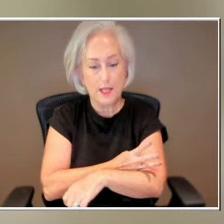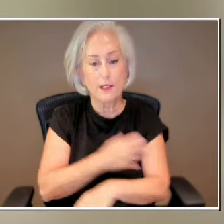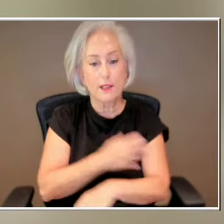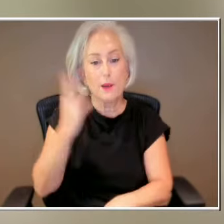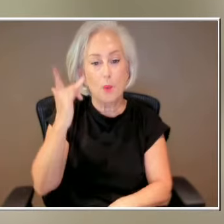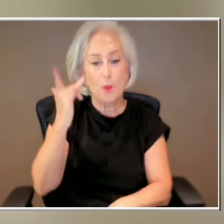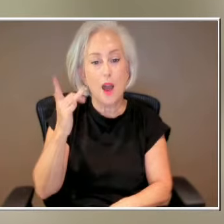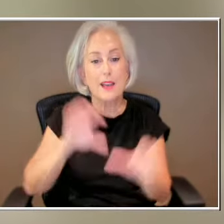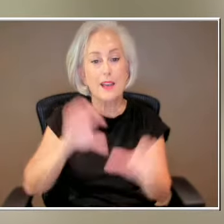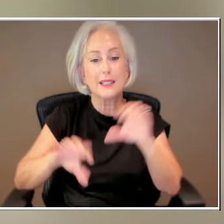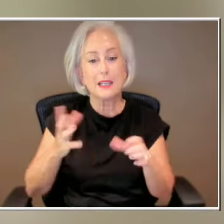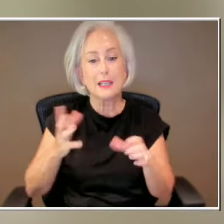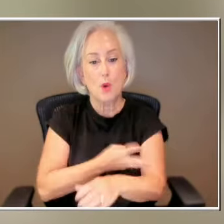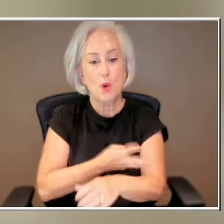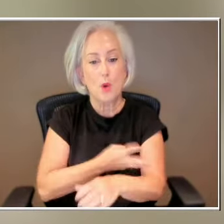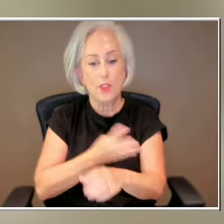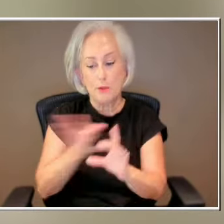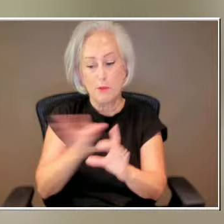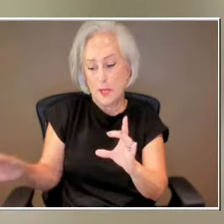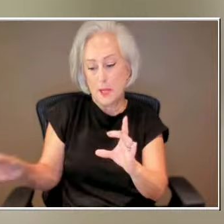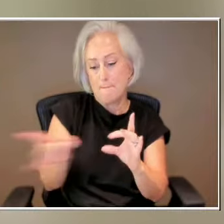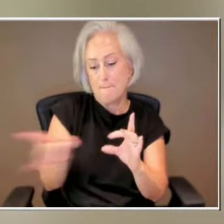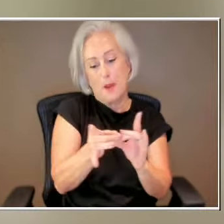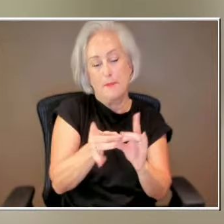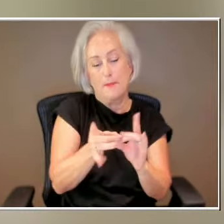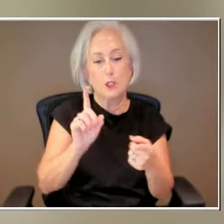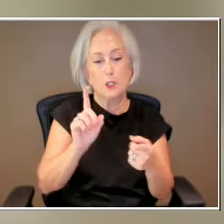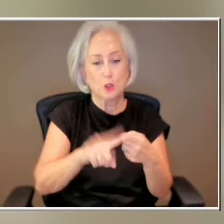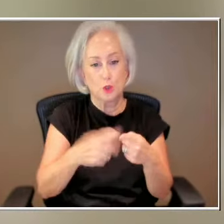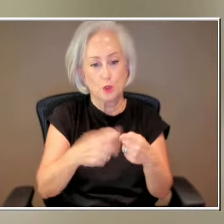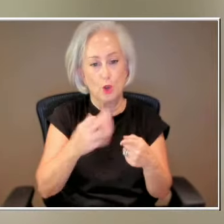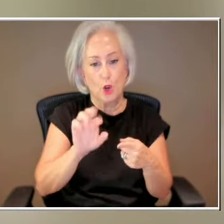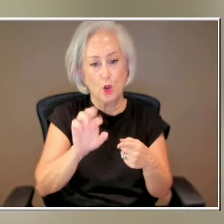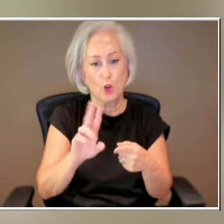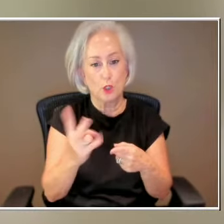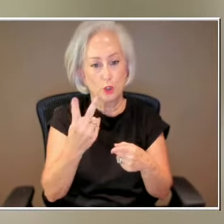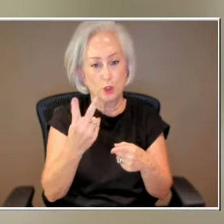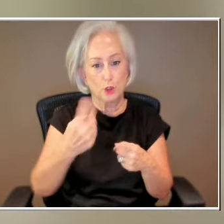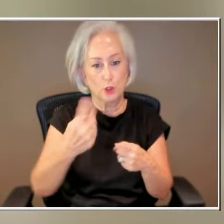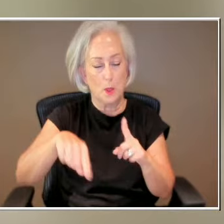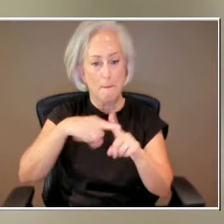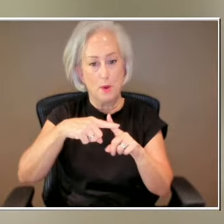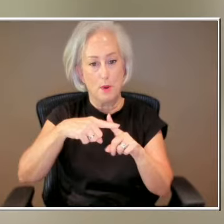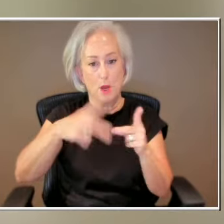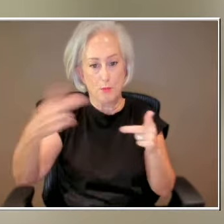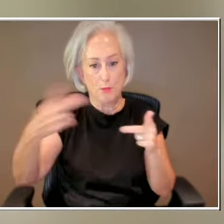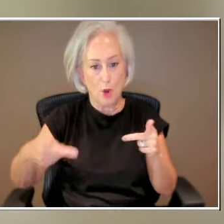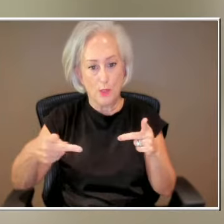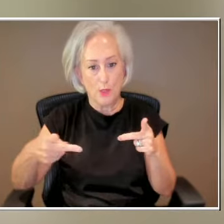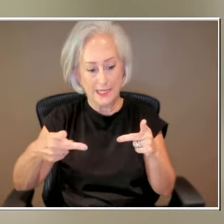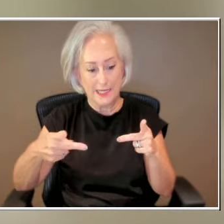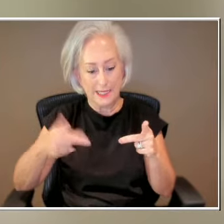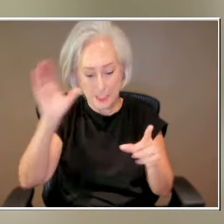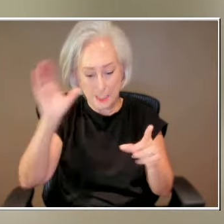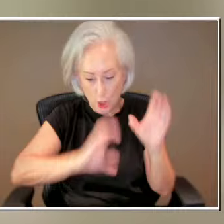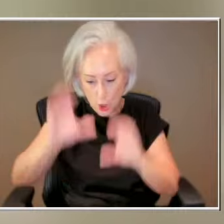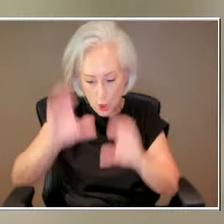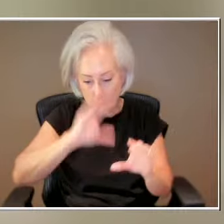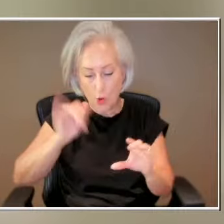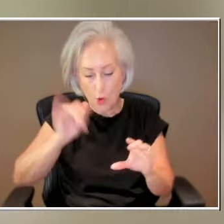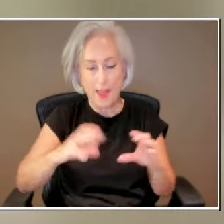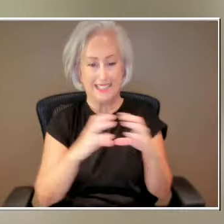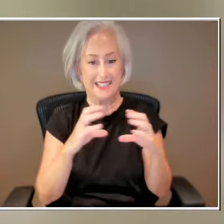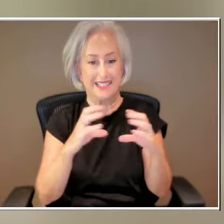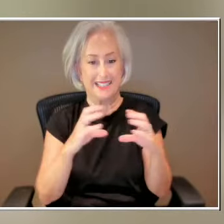protein. So the drug, when given to the body, can seek out the cells that express HER2, attach to it, and then deliver